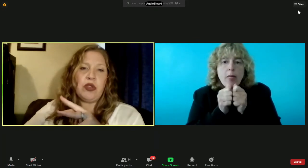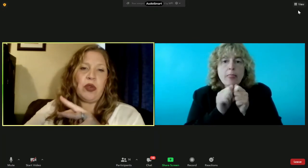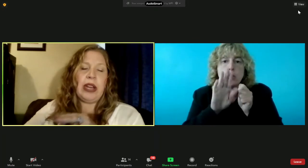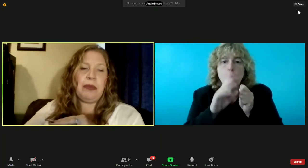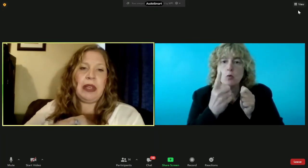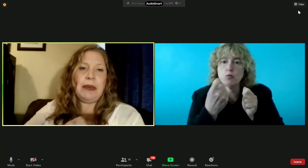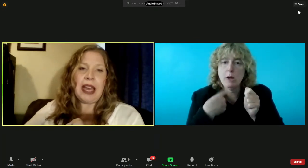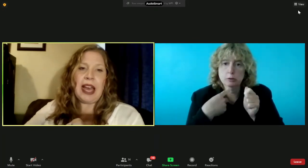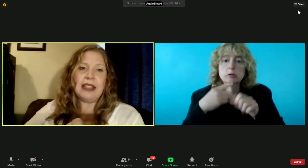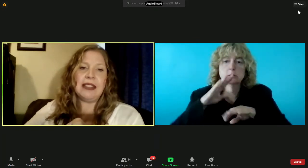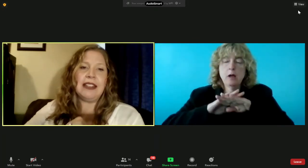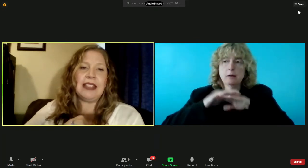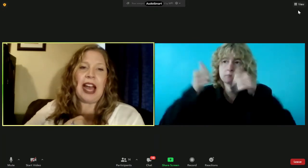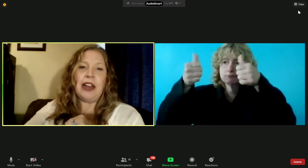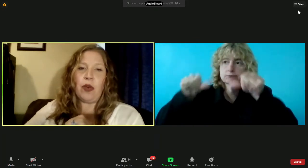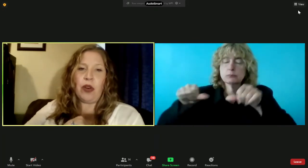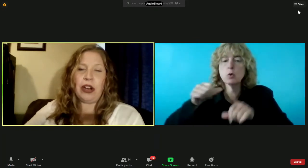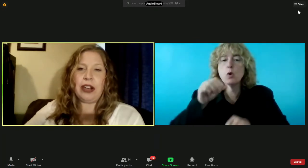on